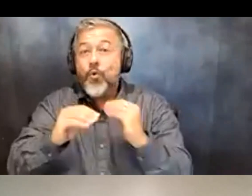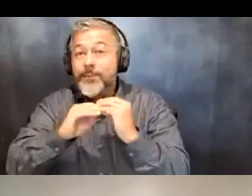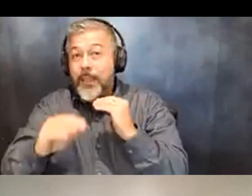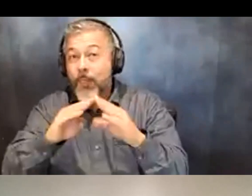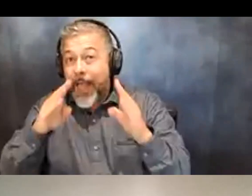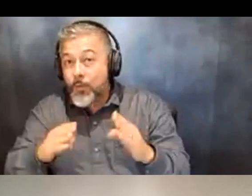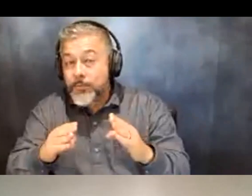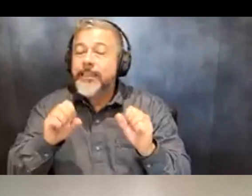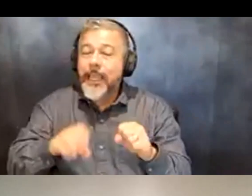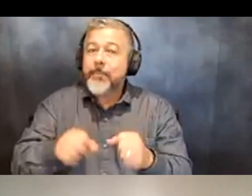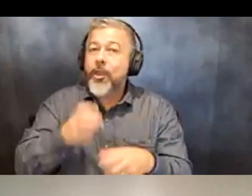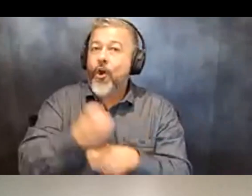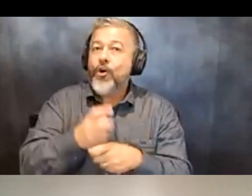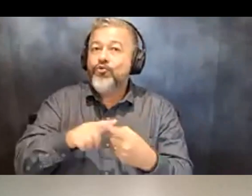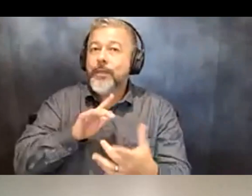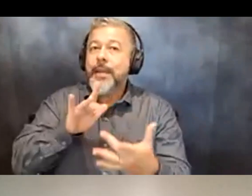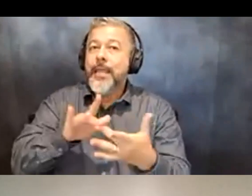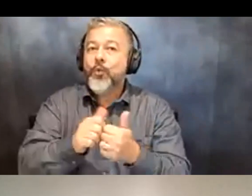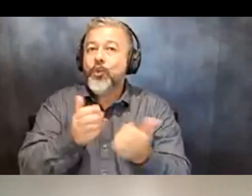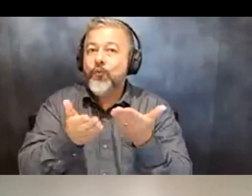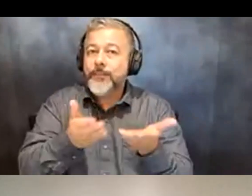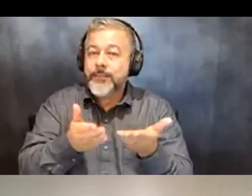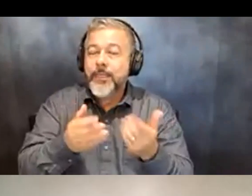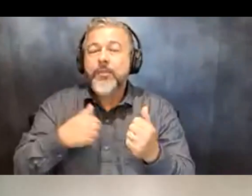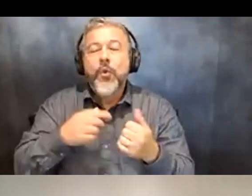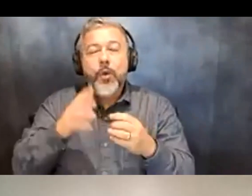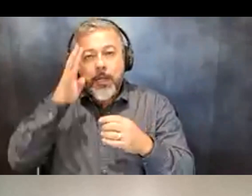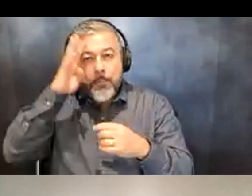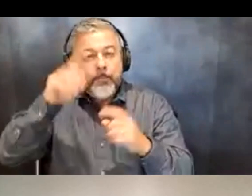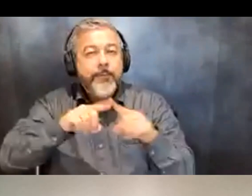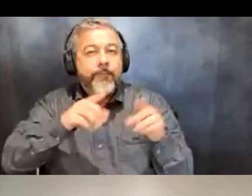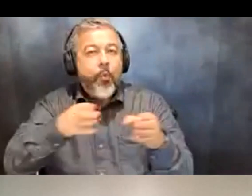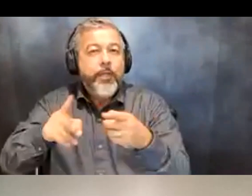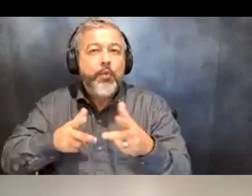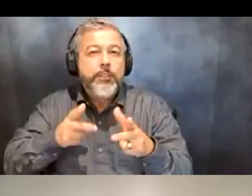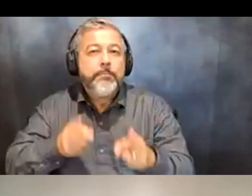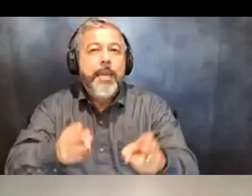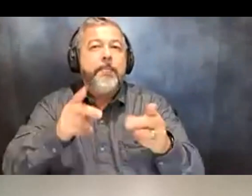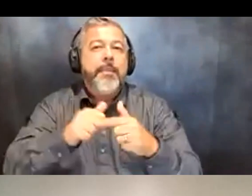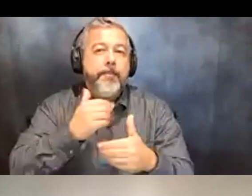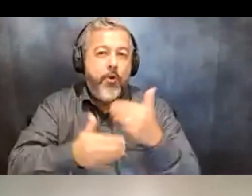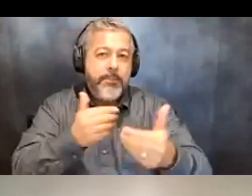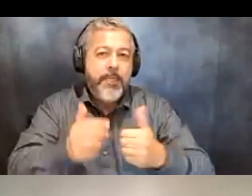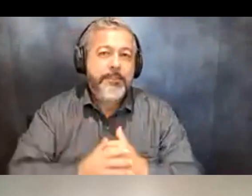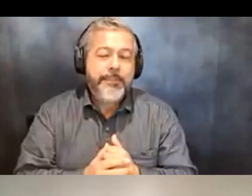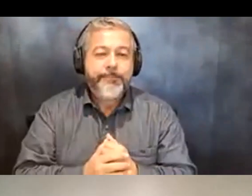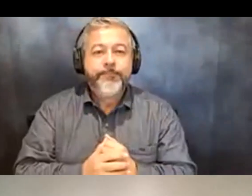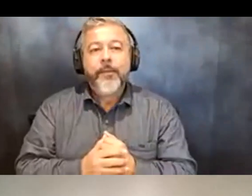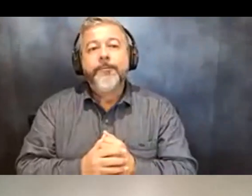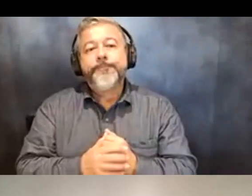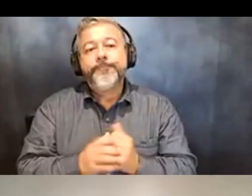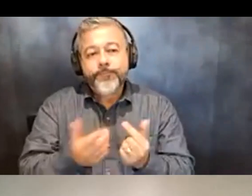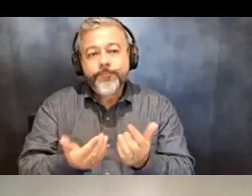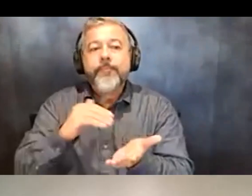it can be difficult to connect them with services. So looking at ways that we can speed that process up. And then again,